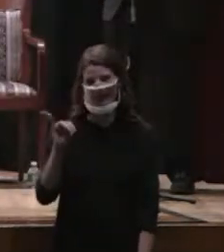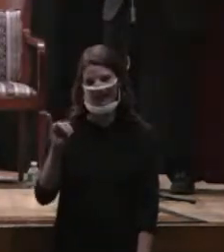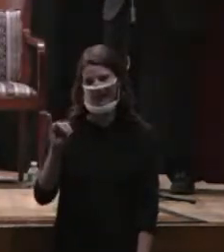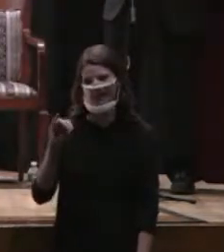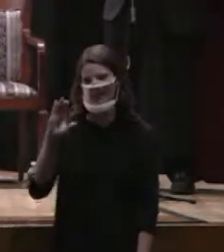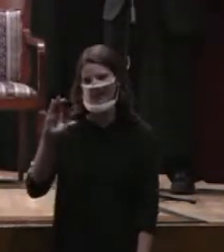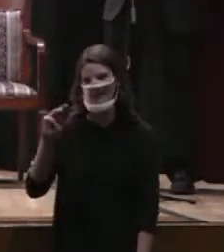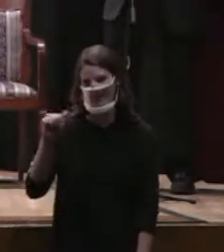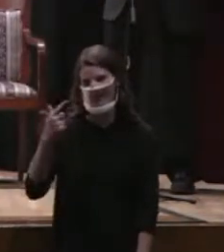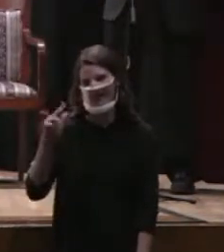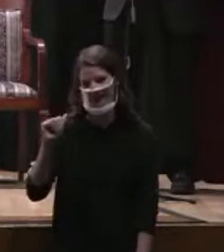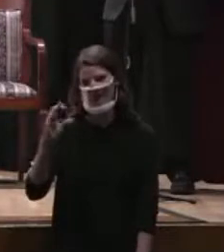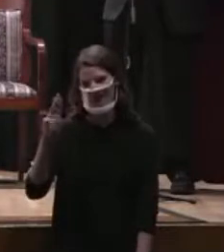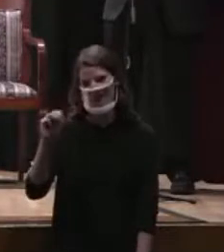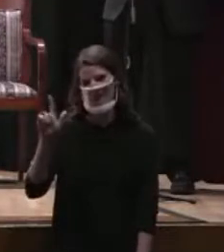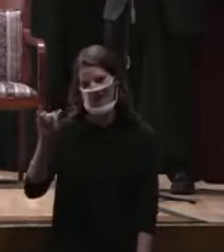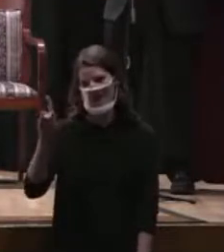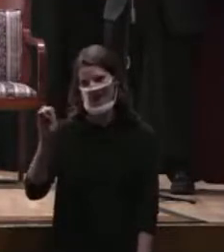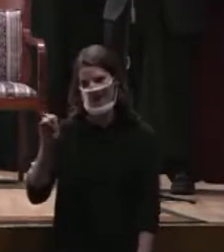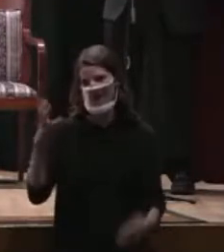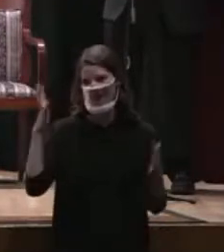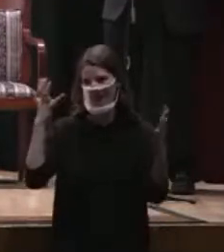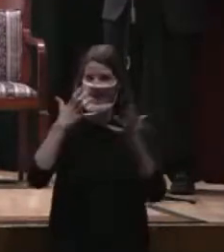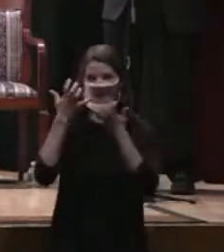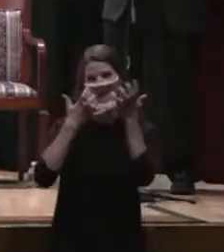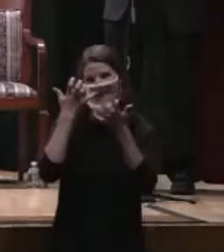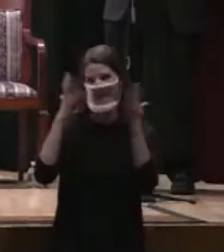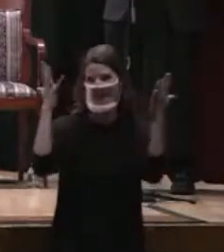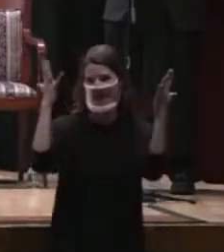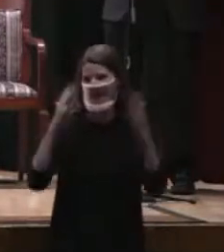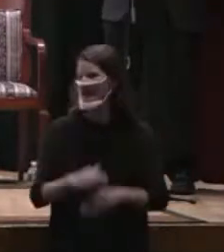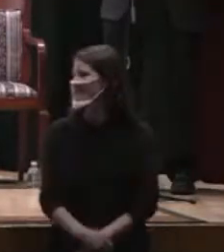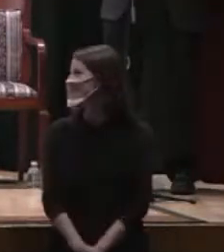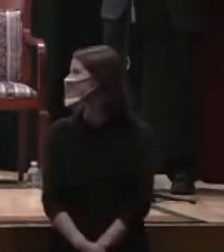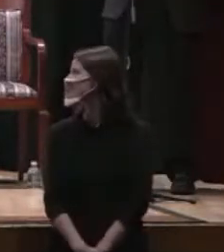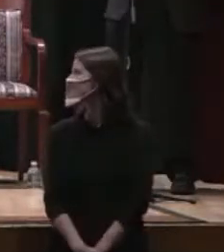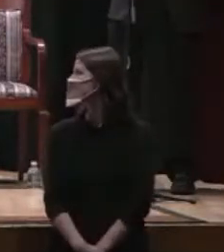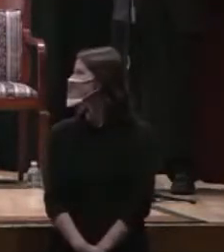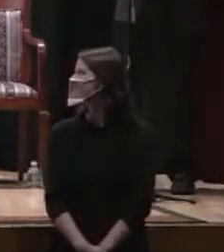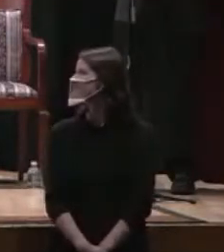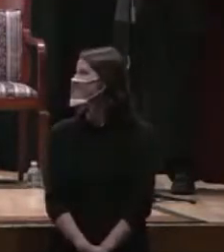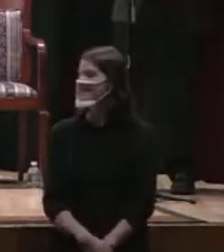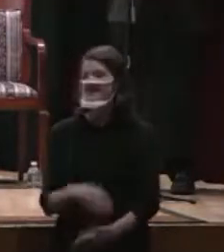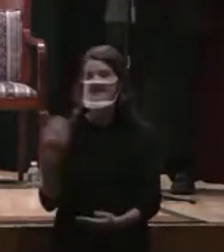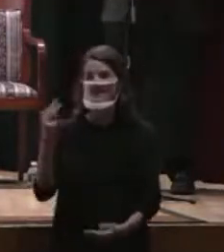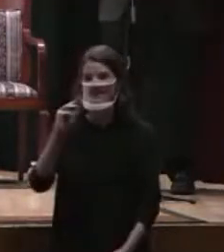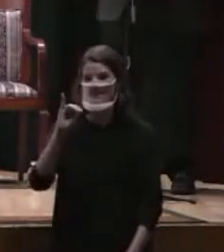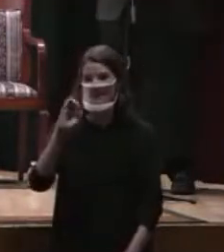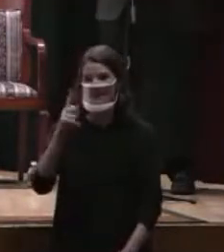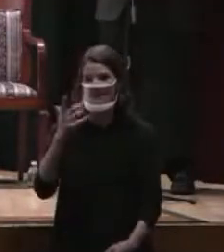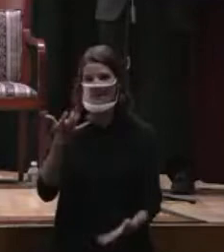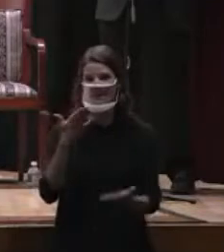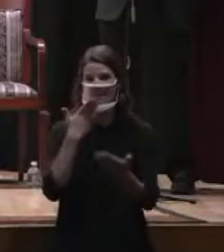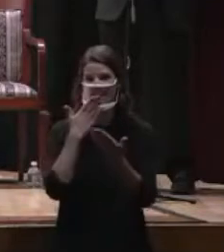cum laude. Michael would like to thank his mother, brother,